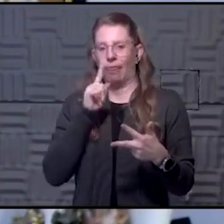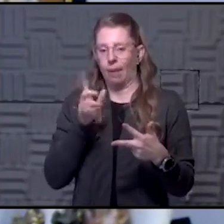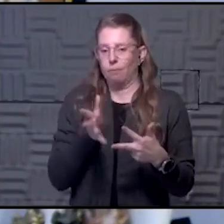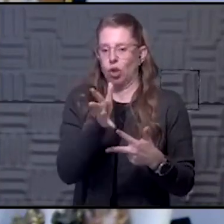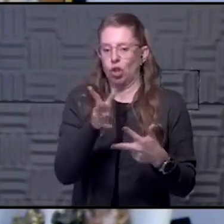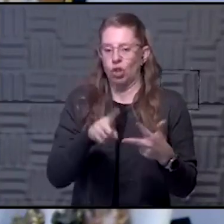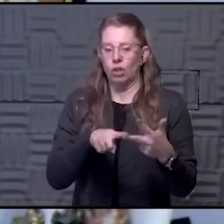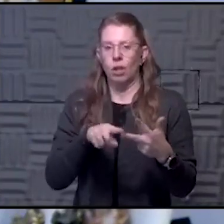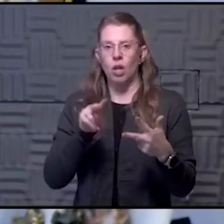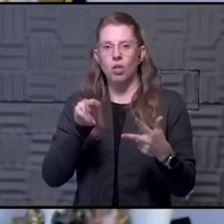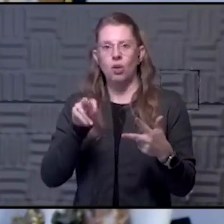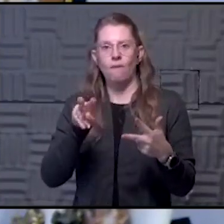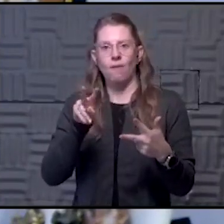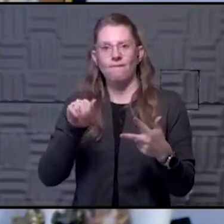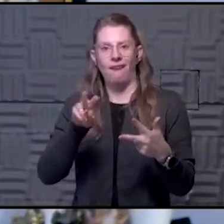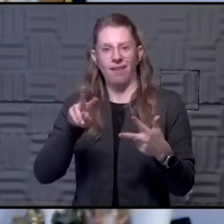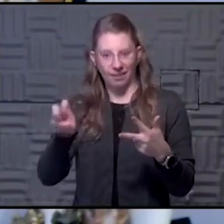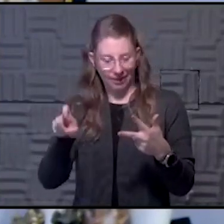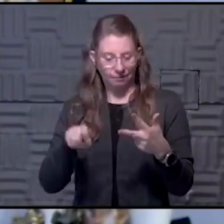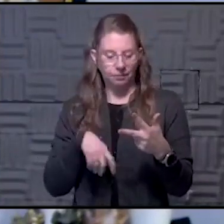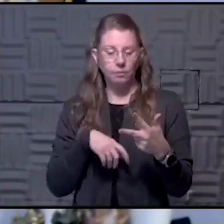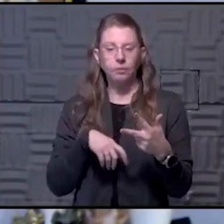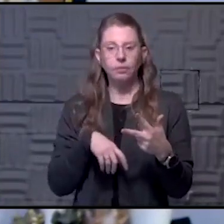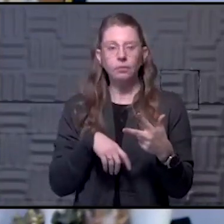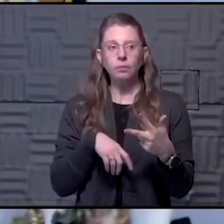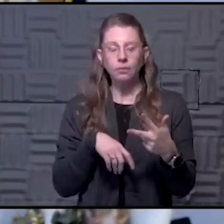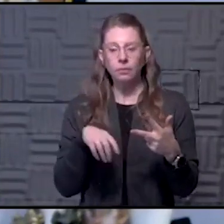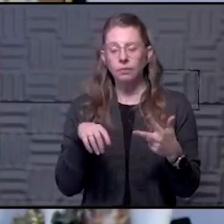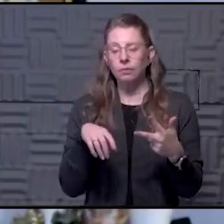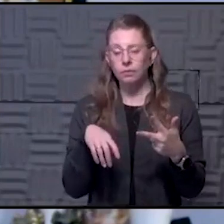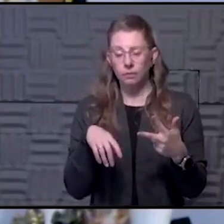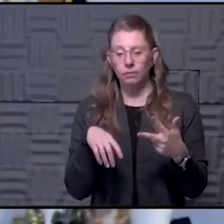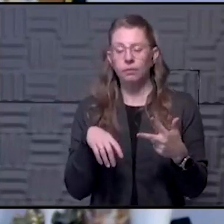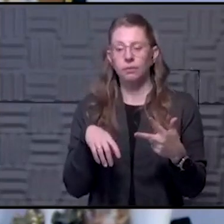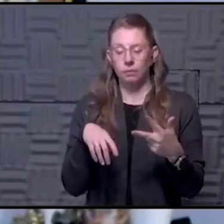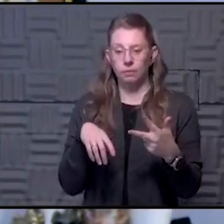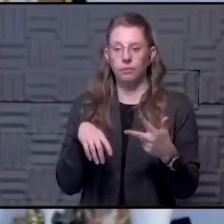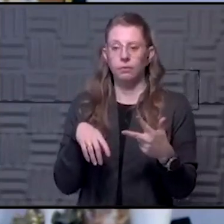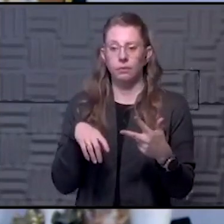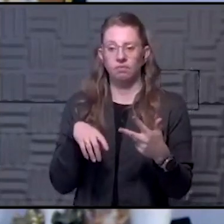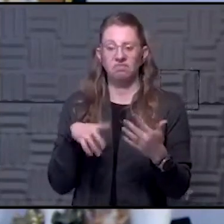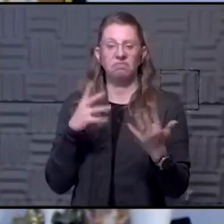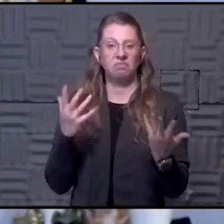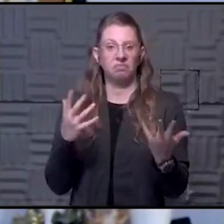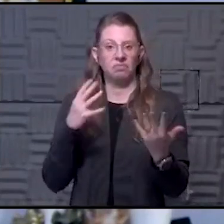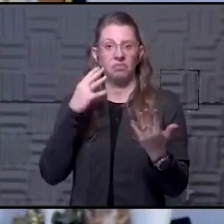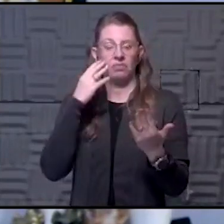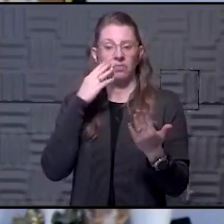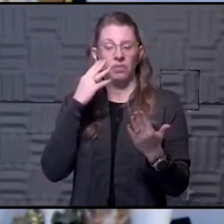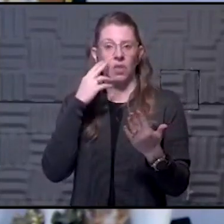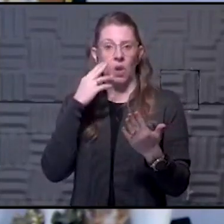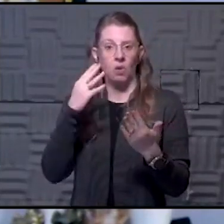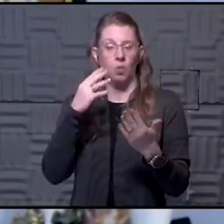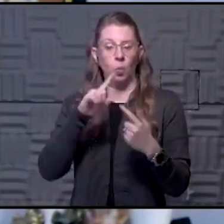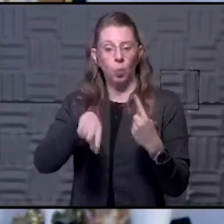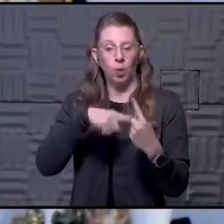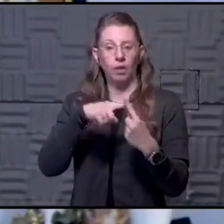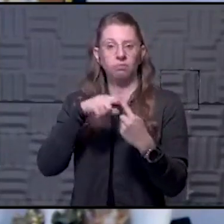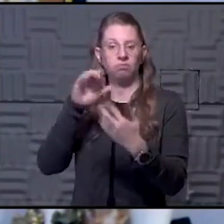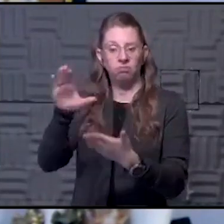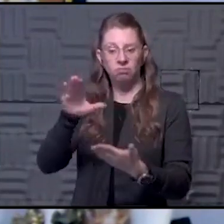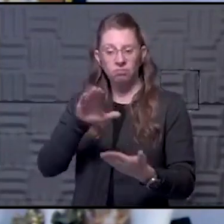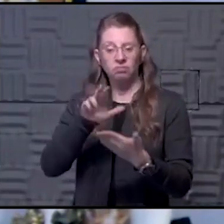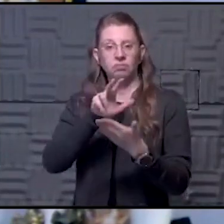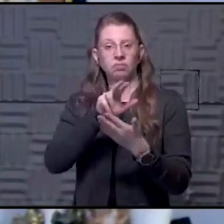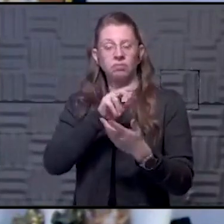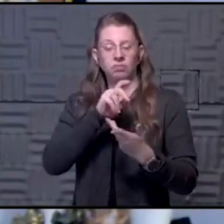are in a rhythm now. That's the good news. The cadence that we have is pretty predictable, and the Biden administration is helping us